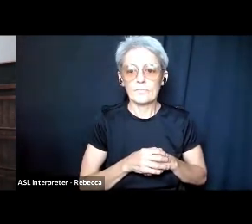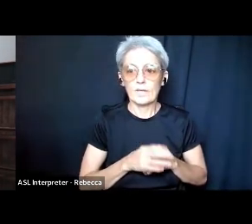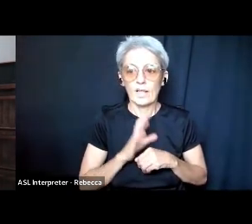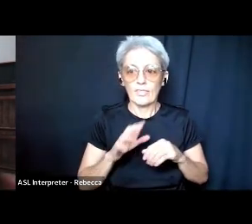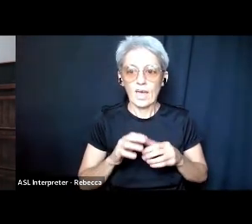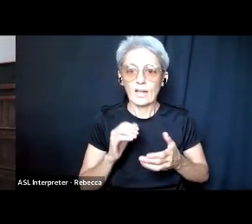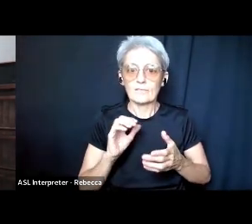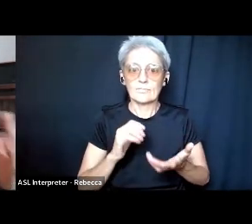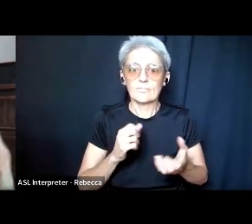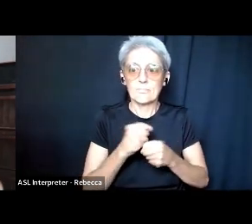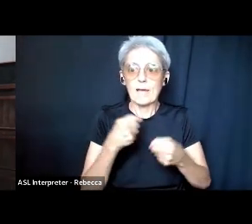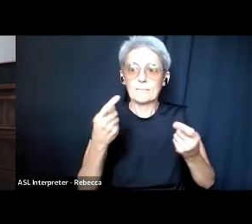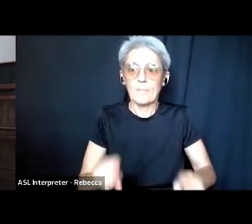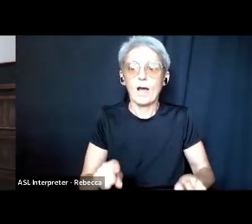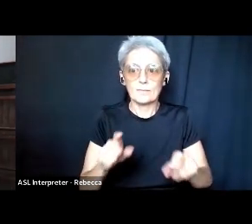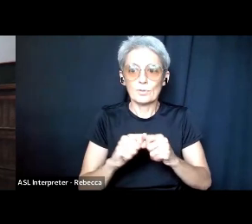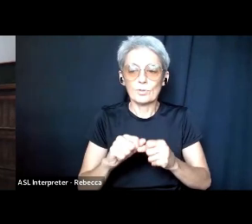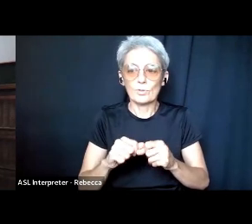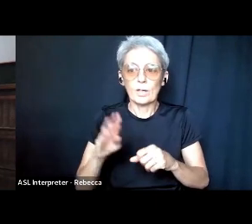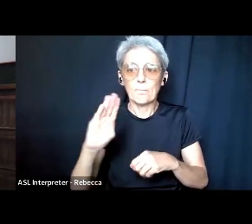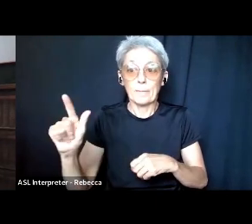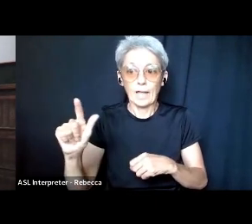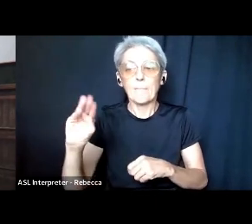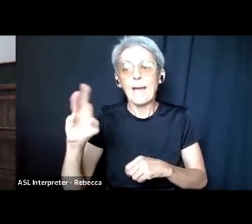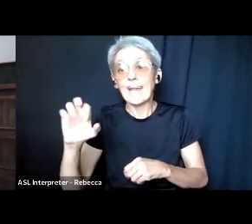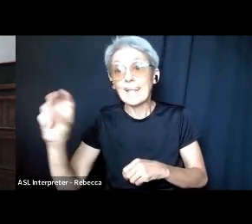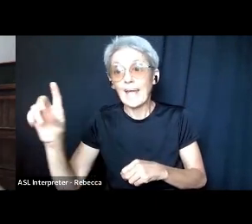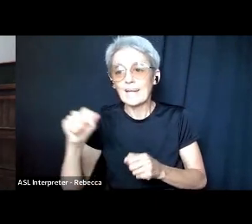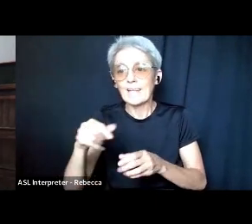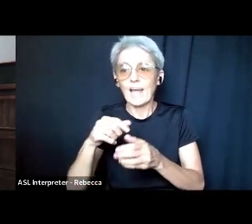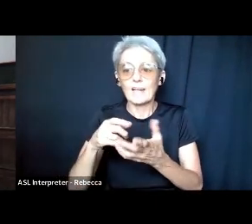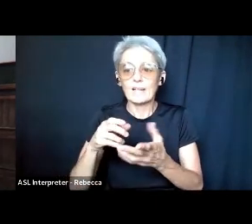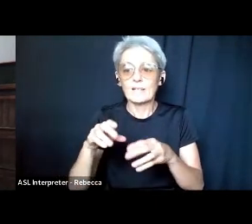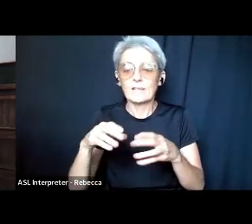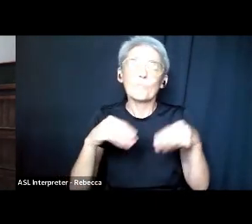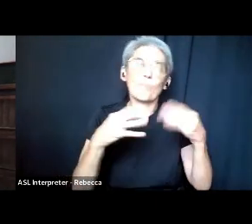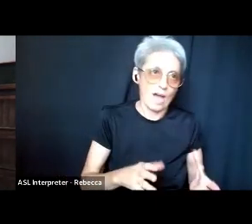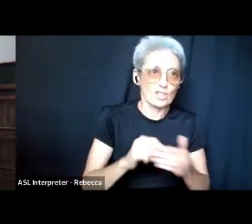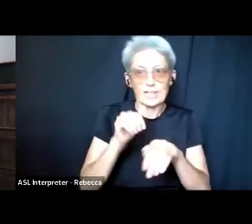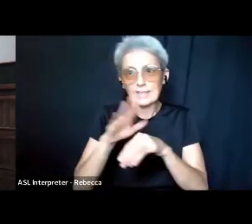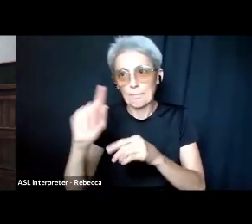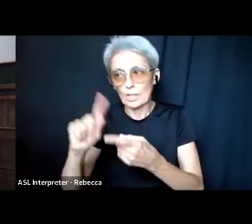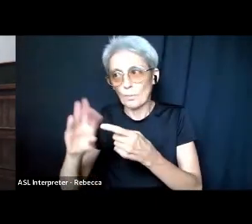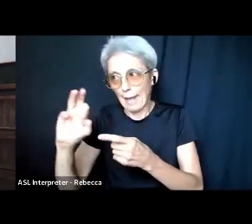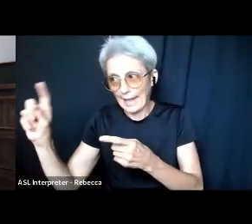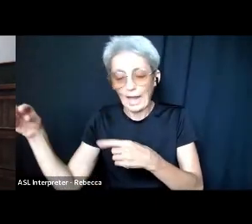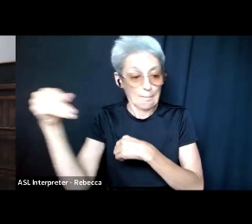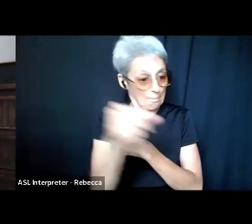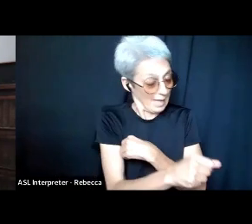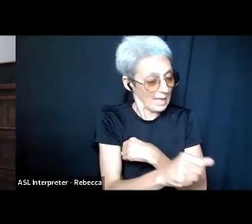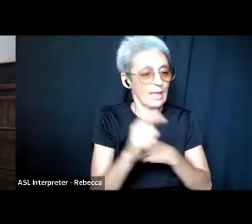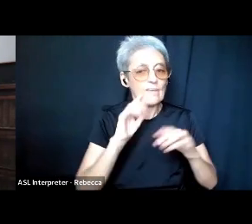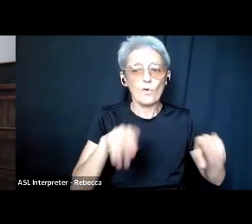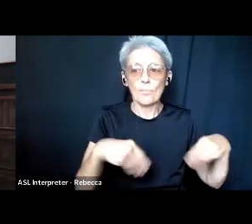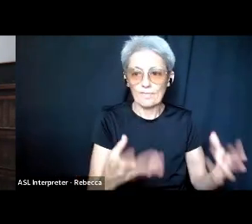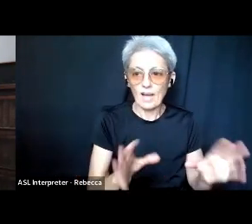It enables Medicaid to be able to bill, or providers to be able to bill Medicaid for delivering family peer support.